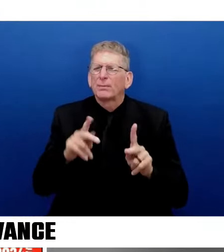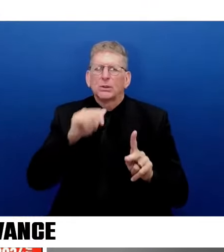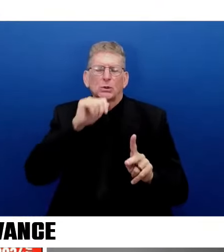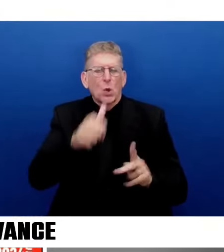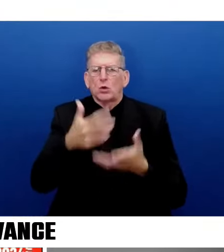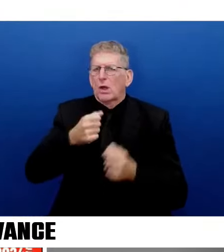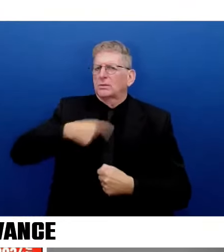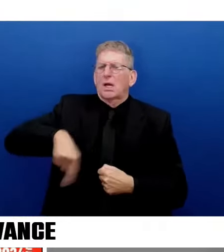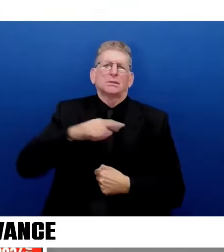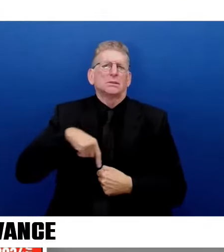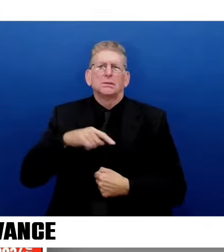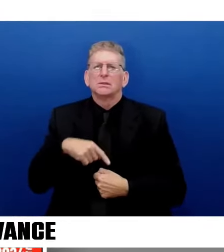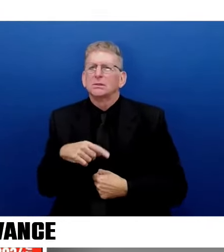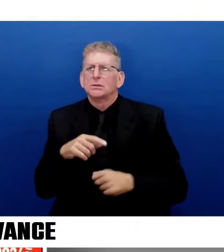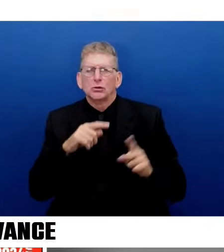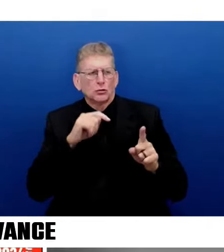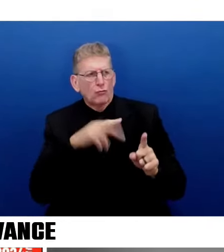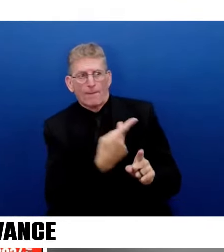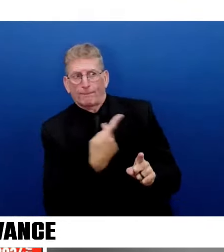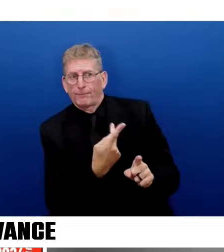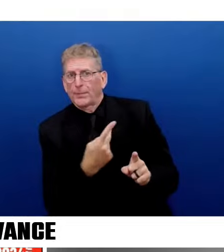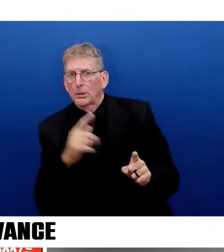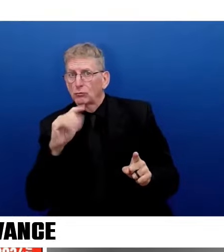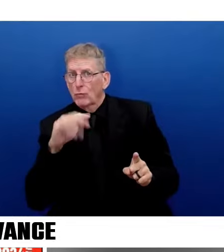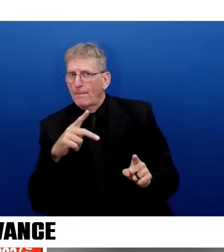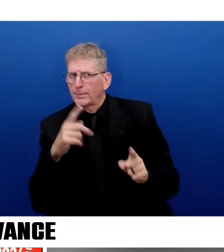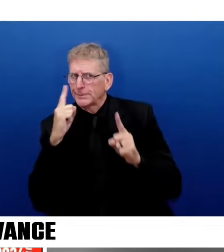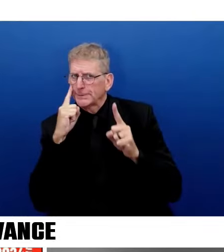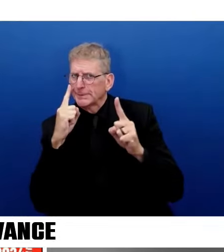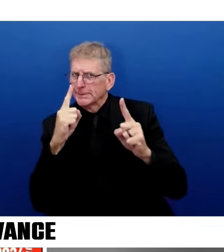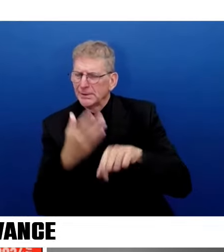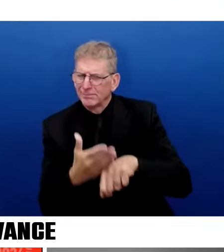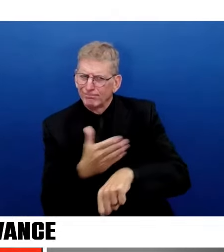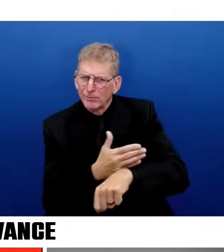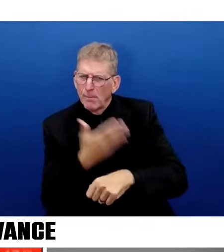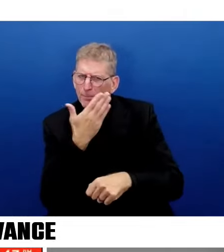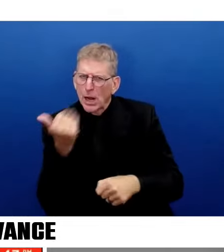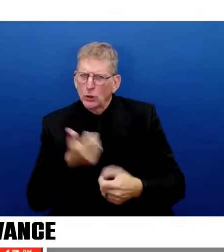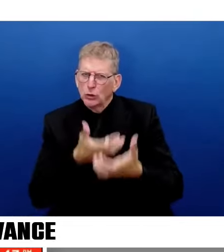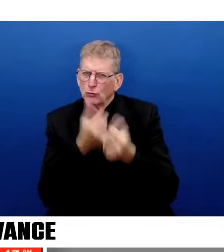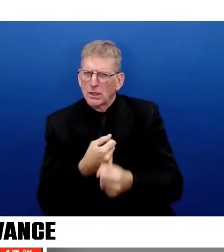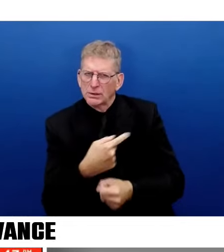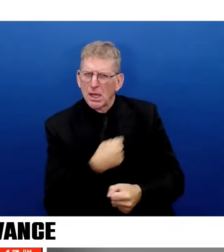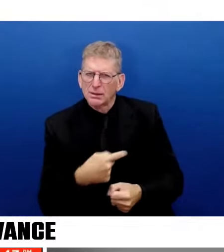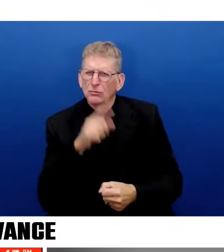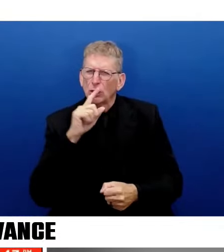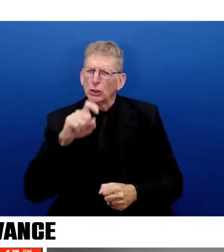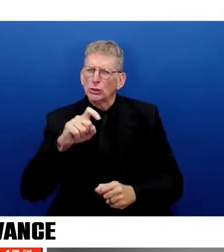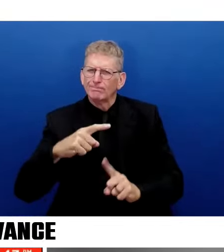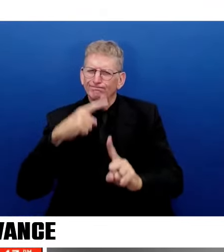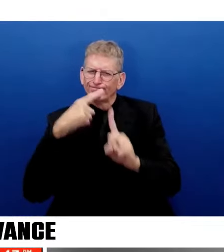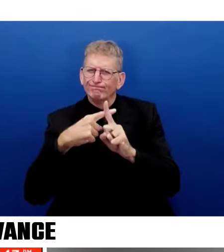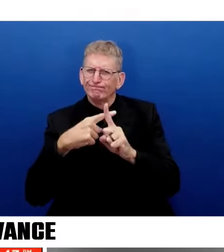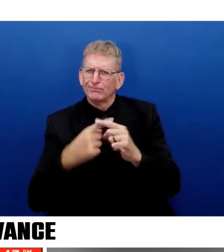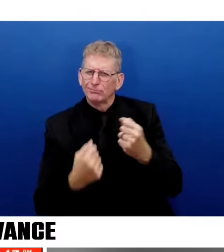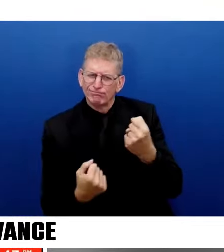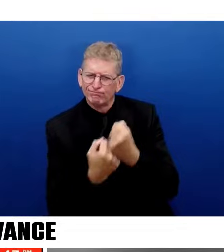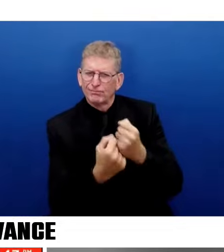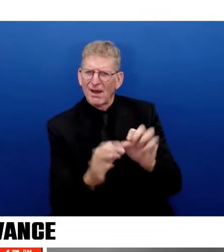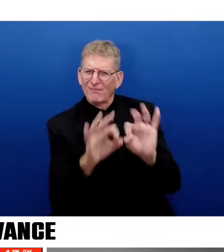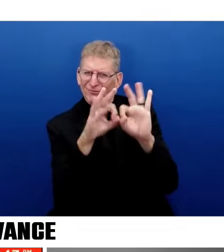I want us as a Republican Party to be pro-family in the fullest sense of the word. I want us to support fertility treatments. I want us to